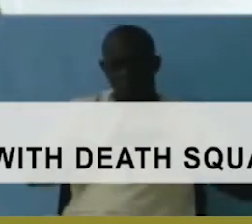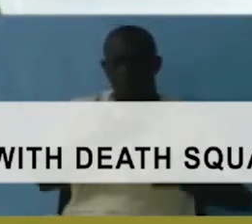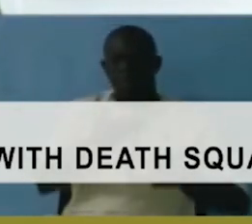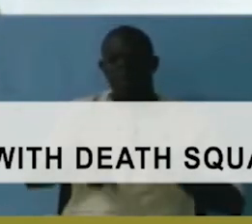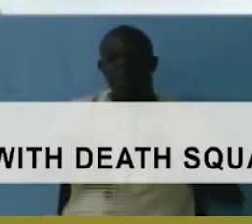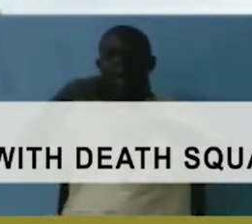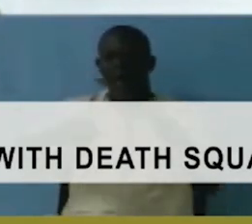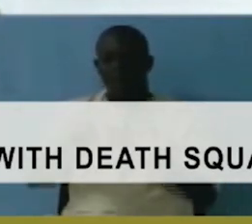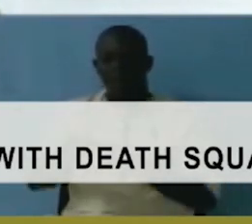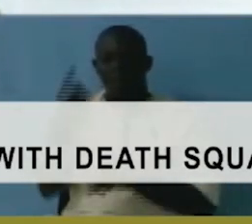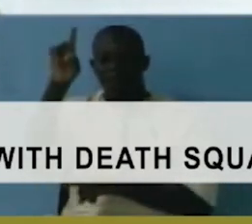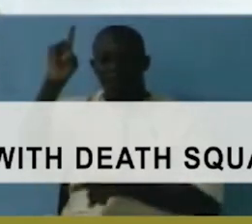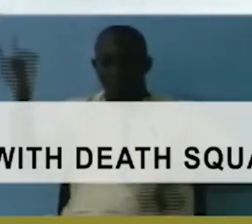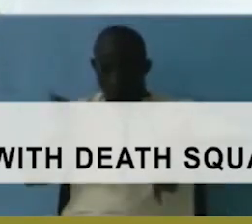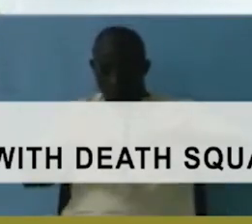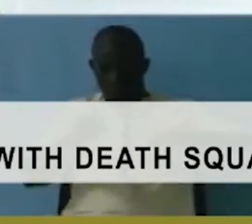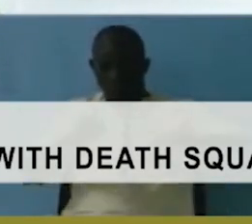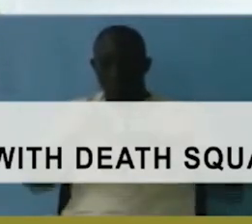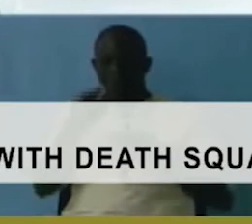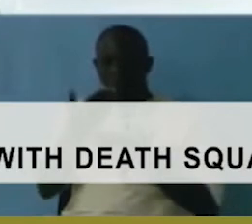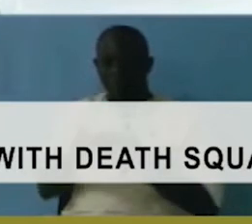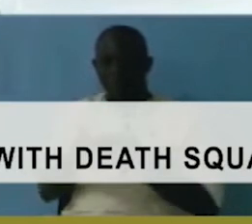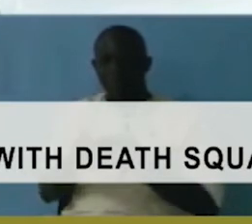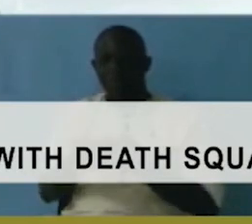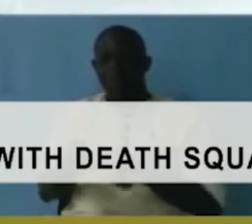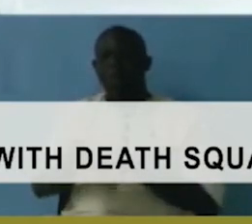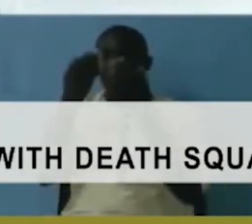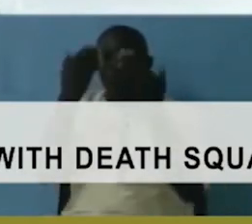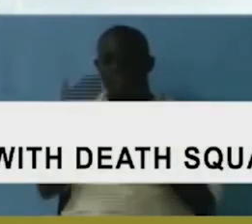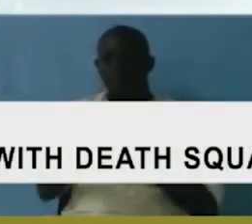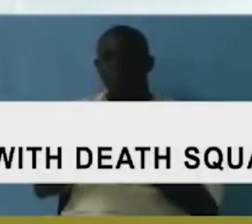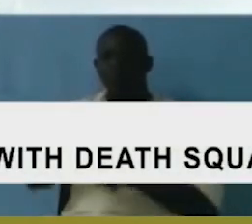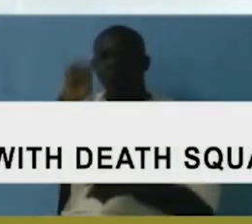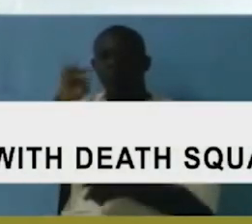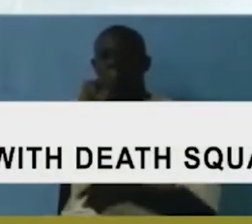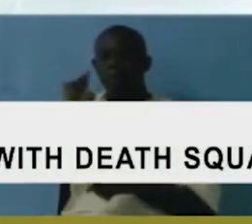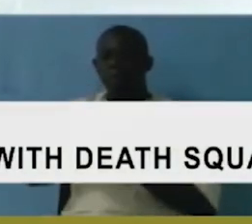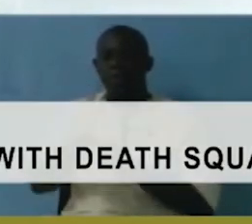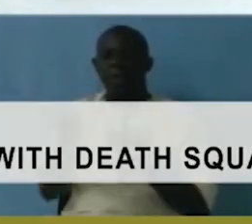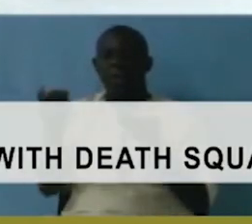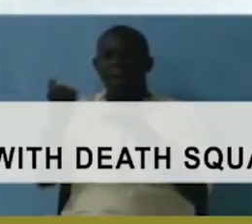After that initial beating, now they just stay what they call the burial party.